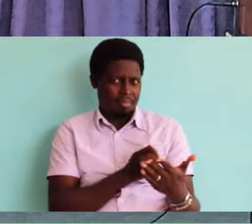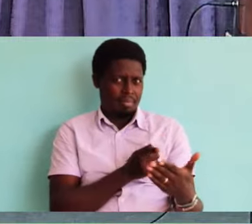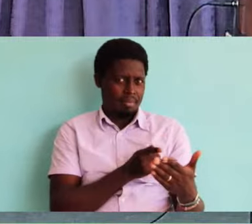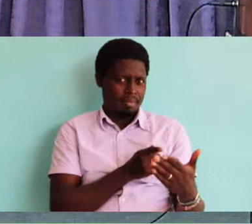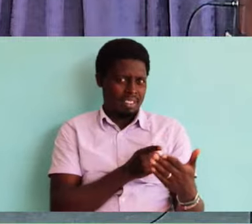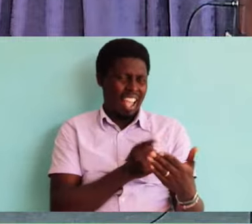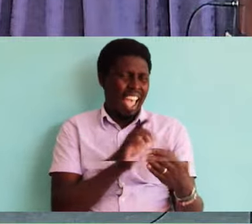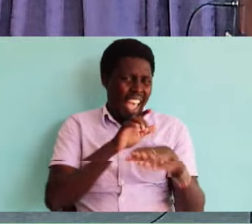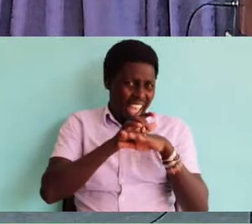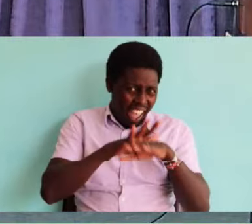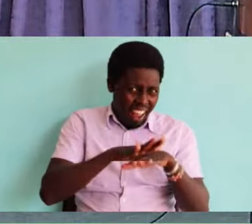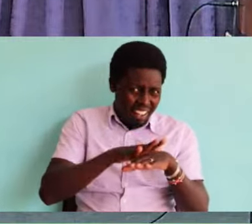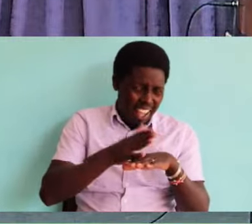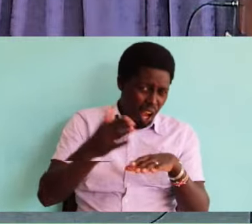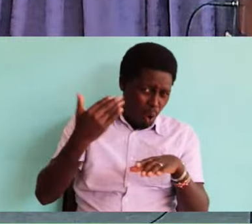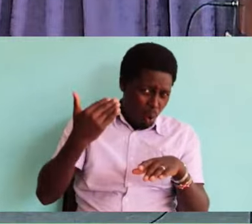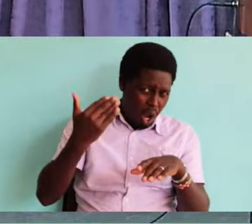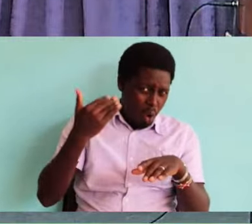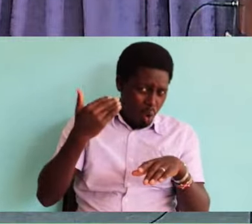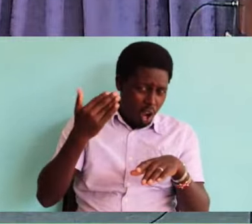early in the beginning.